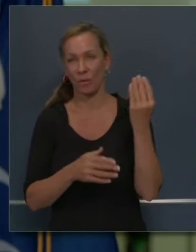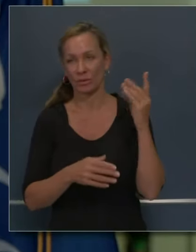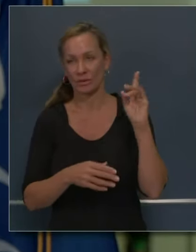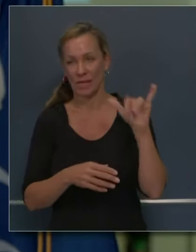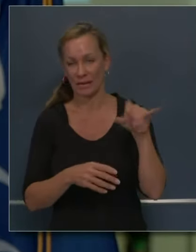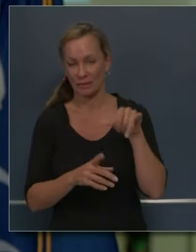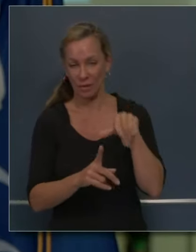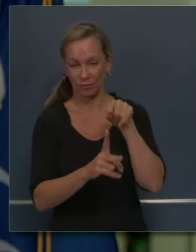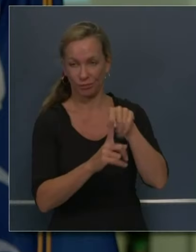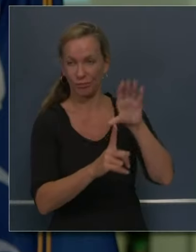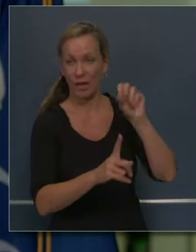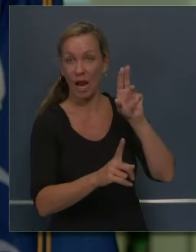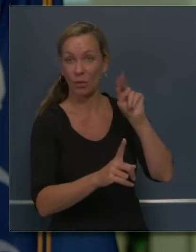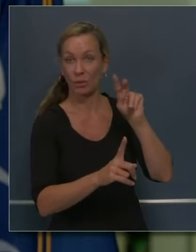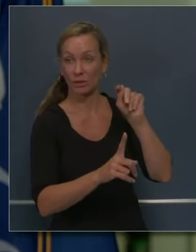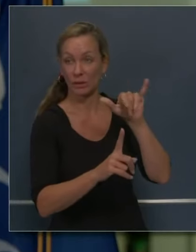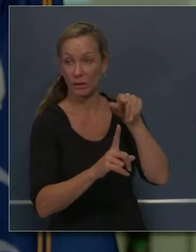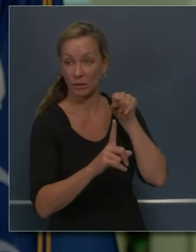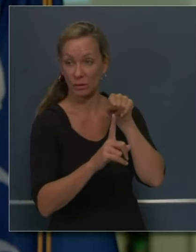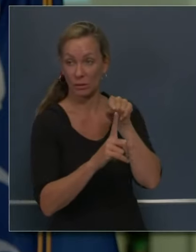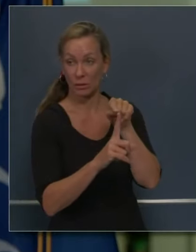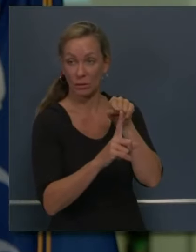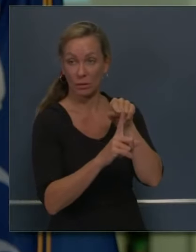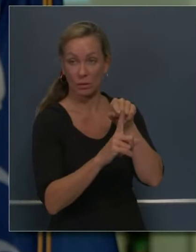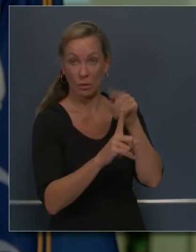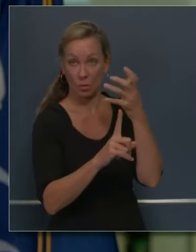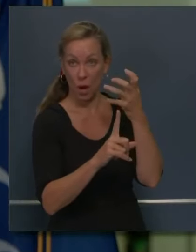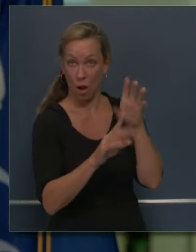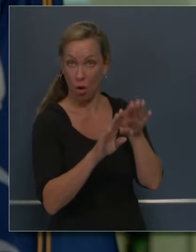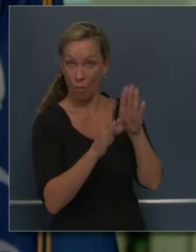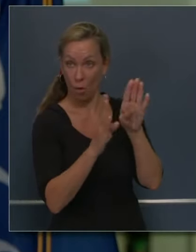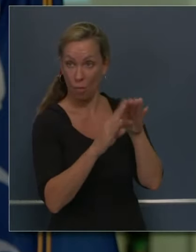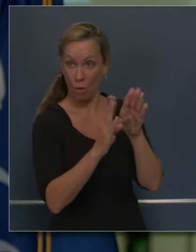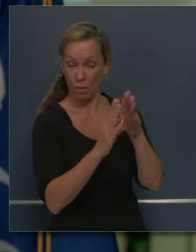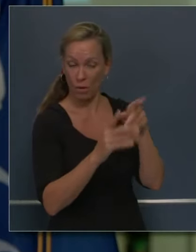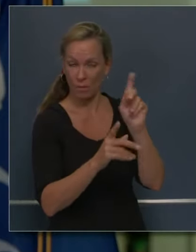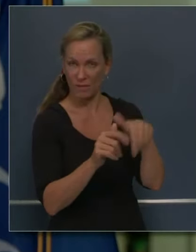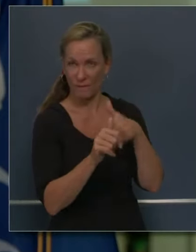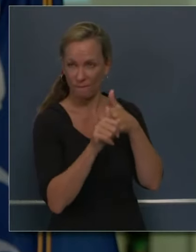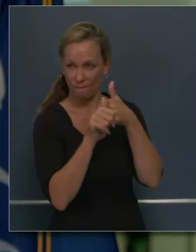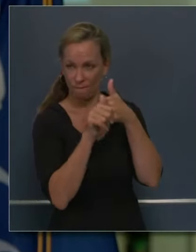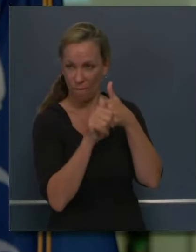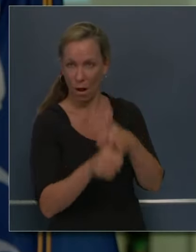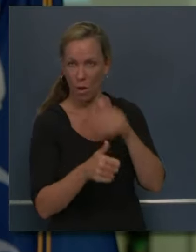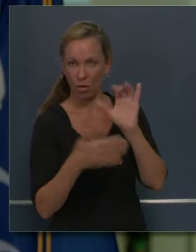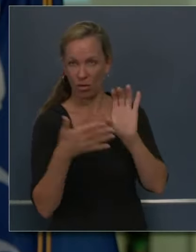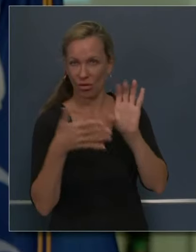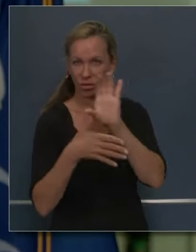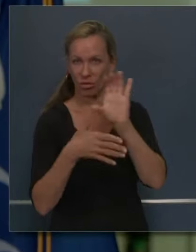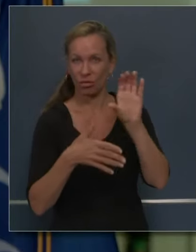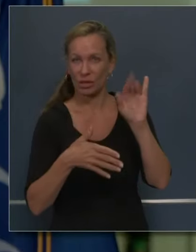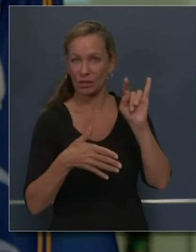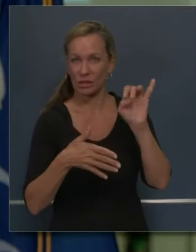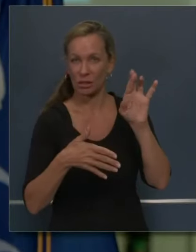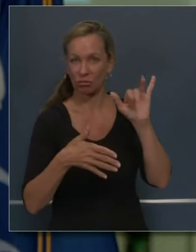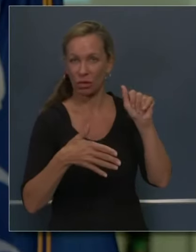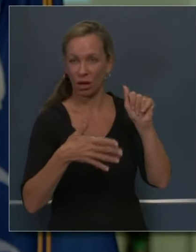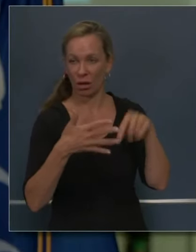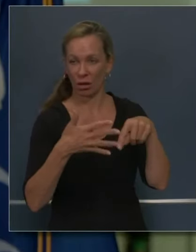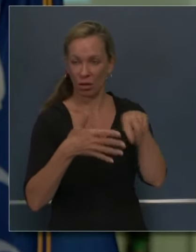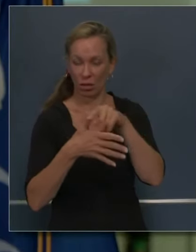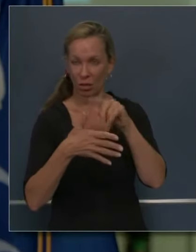but reopening any sector of the economy. So there's no delay in that respect for these counties moving forward. But we are moving